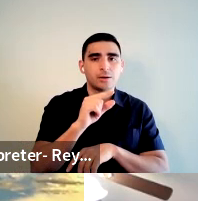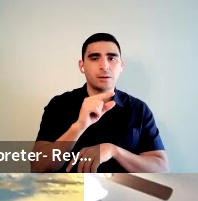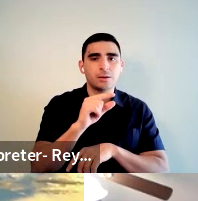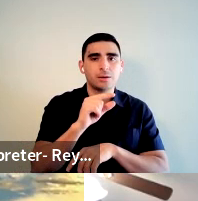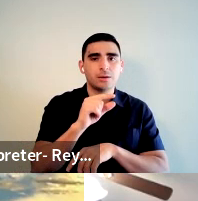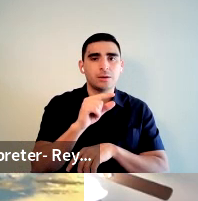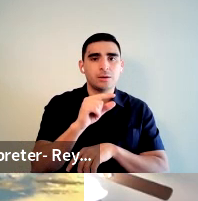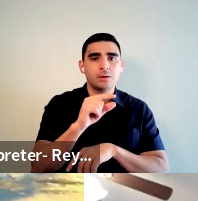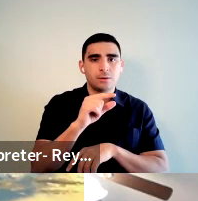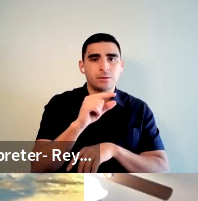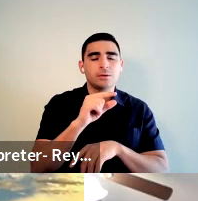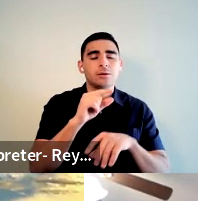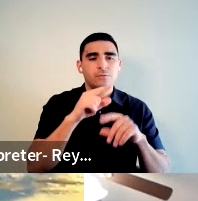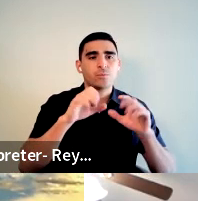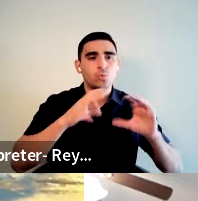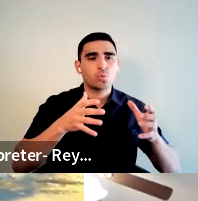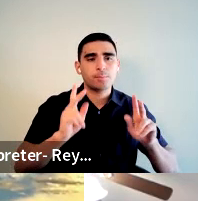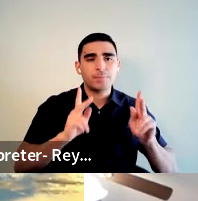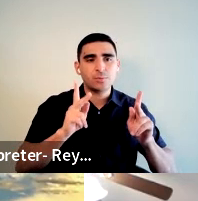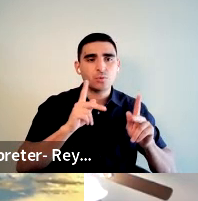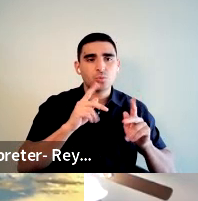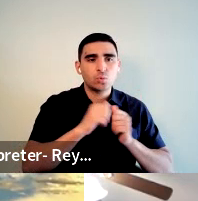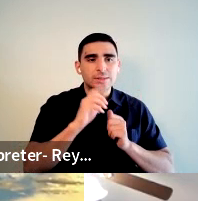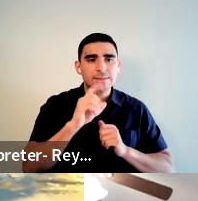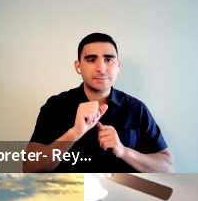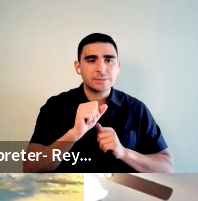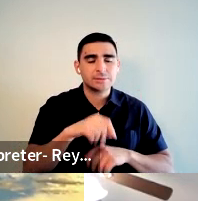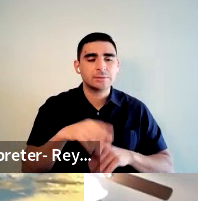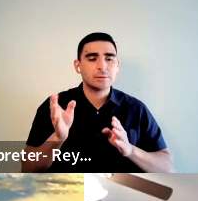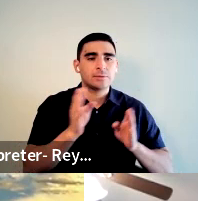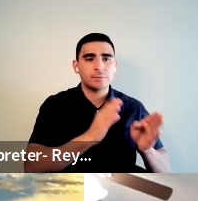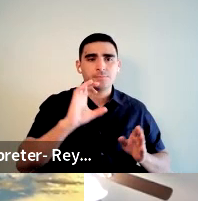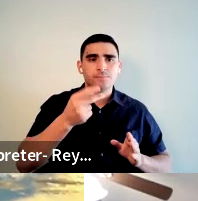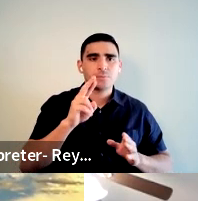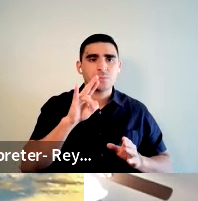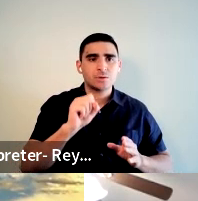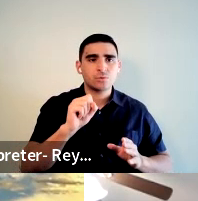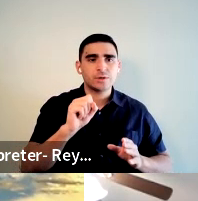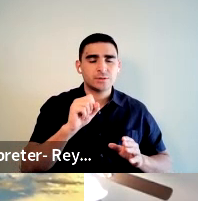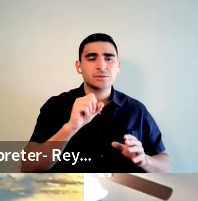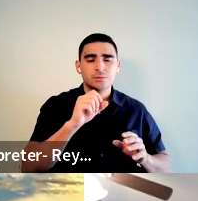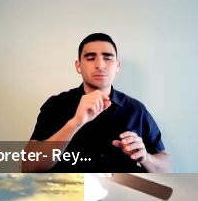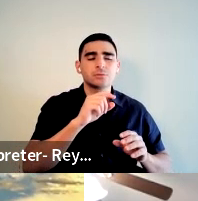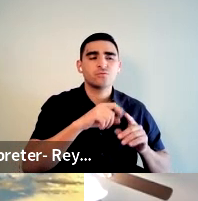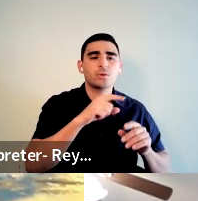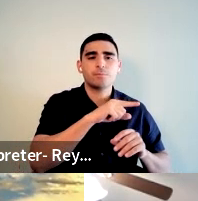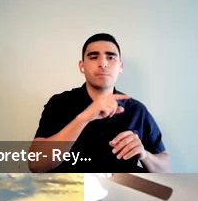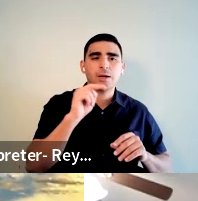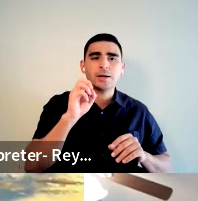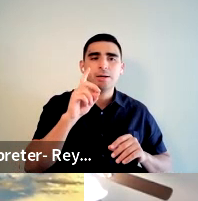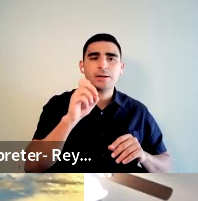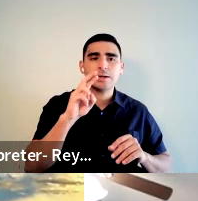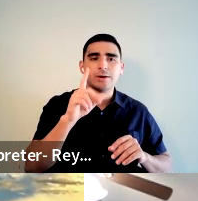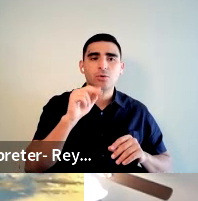from People with Disabilities, and Chris Current with the Netherland Food Pantry. And